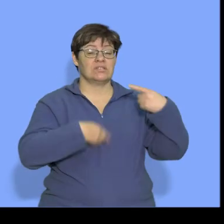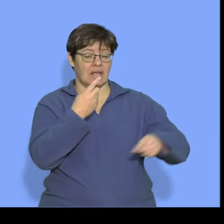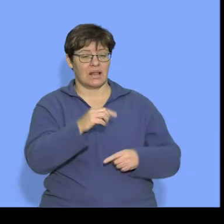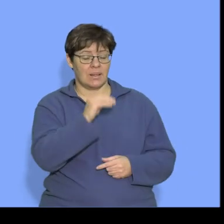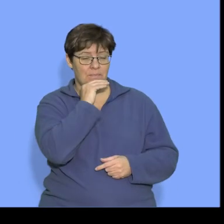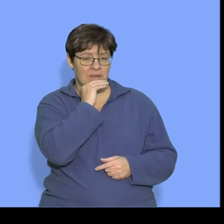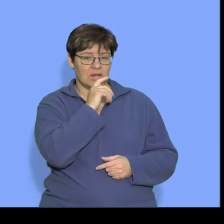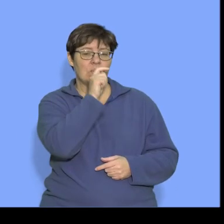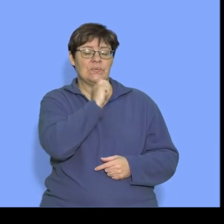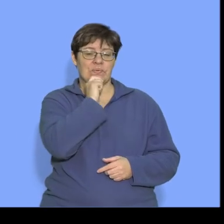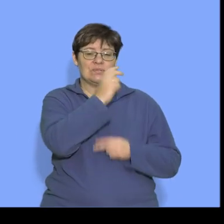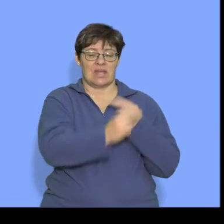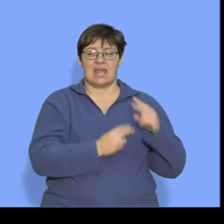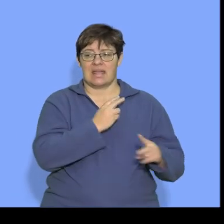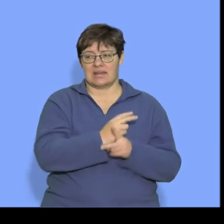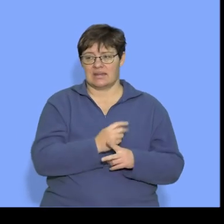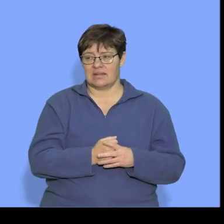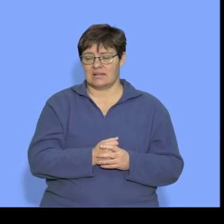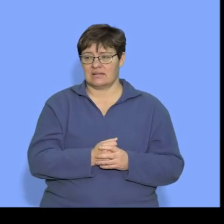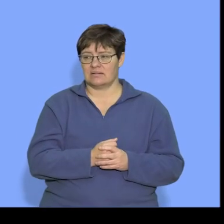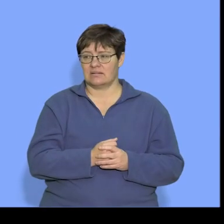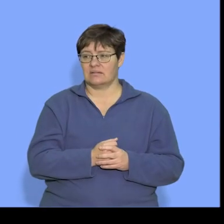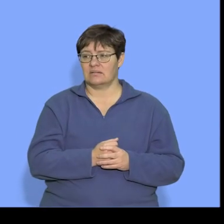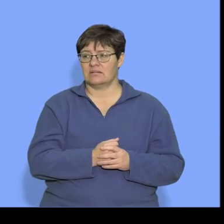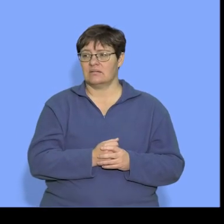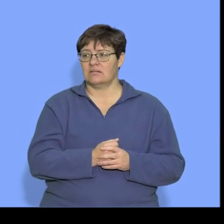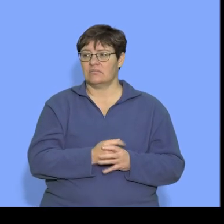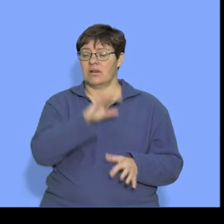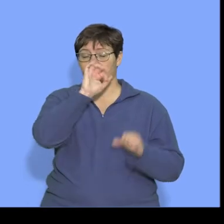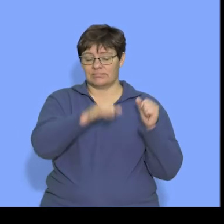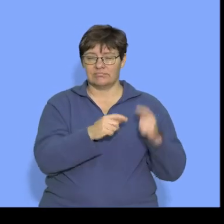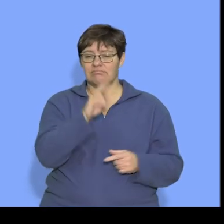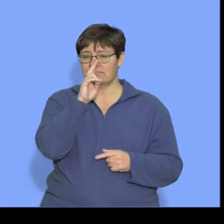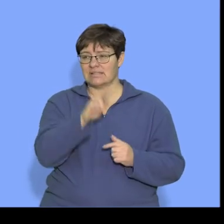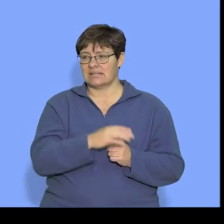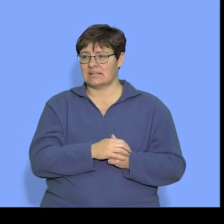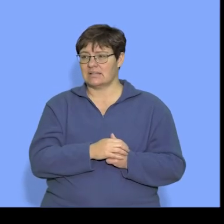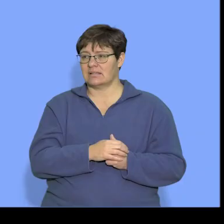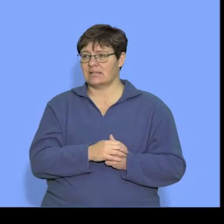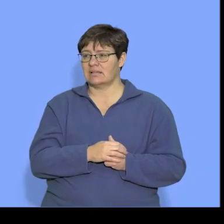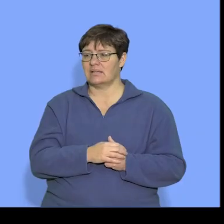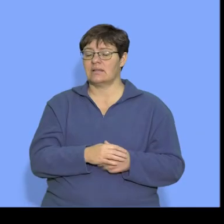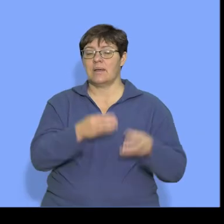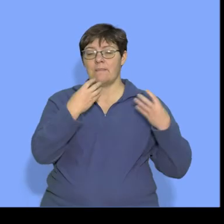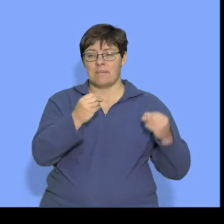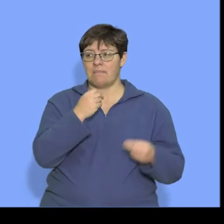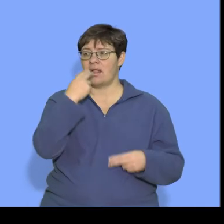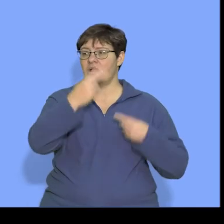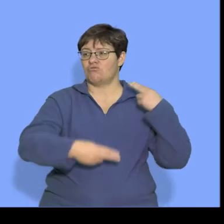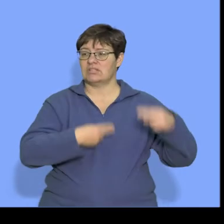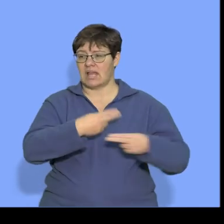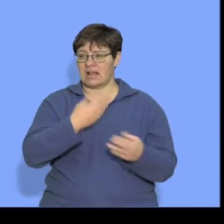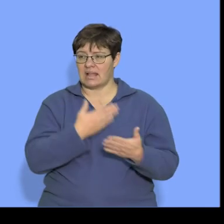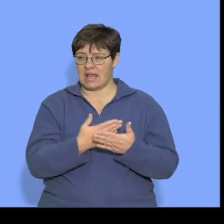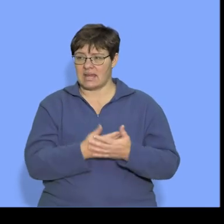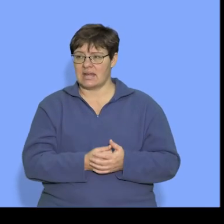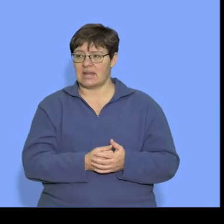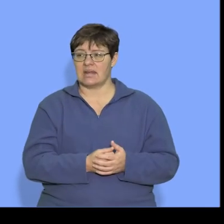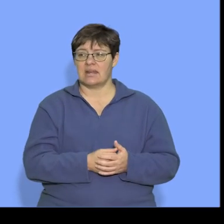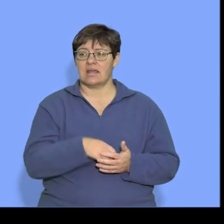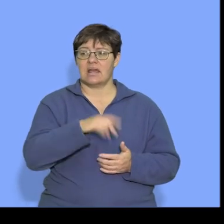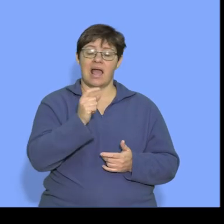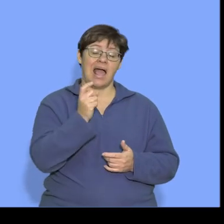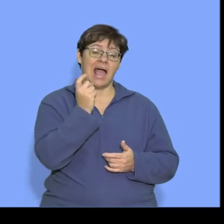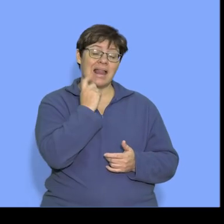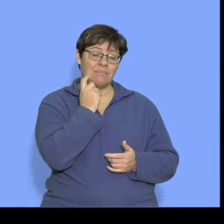them. So if we were to quickly wrap this up, we can see that paper can be recycled, aluminum cans can be